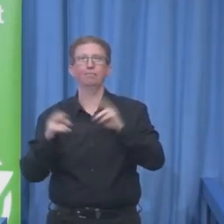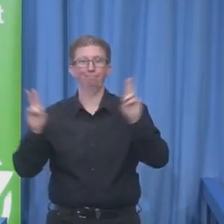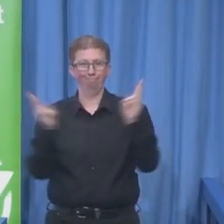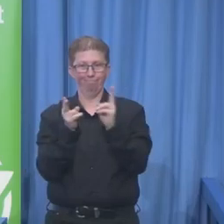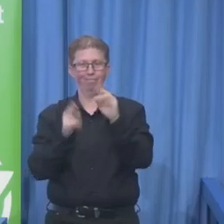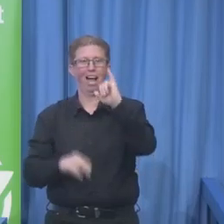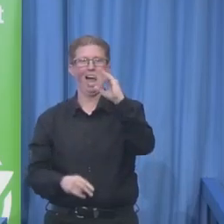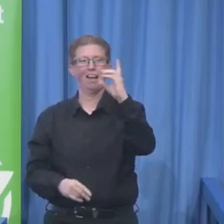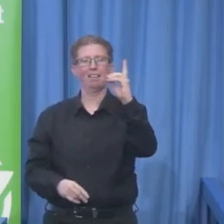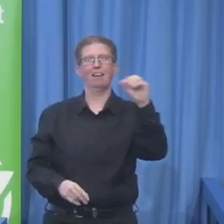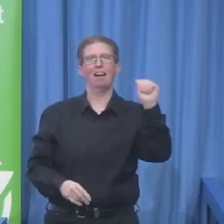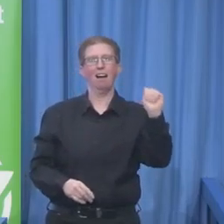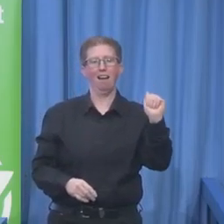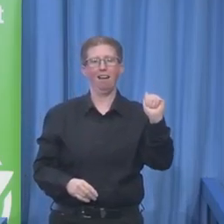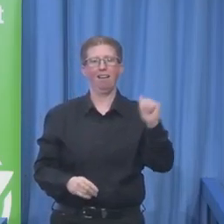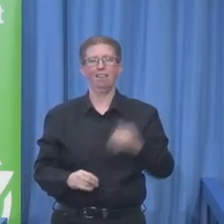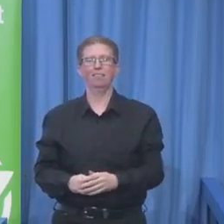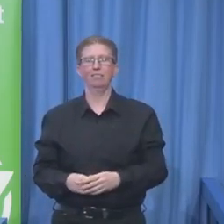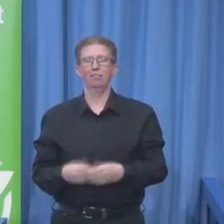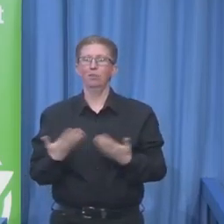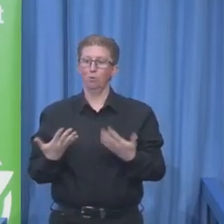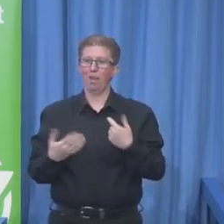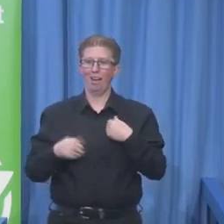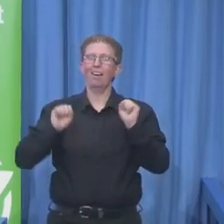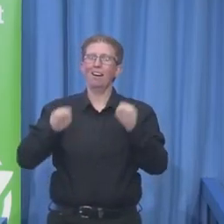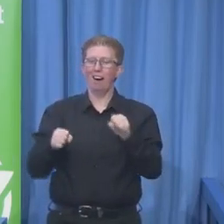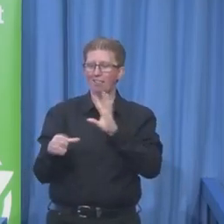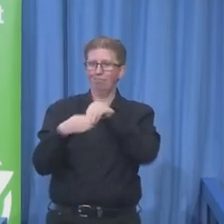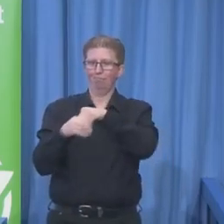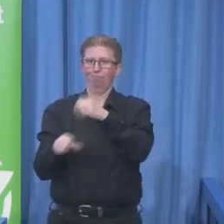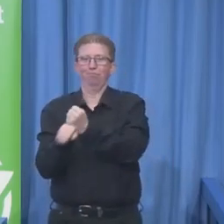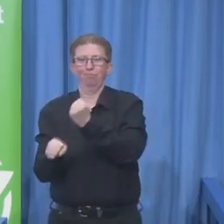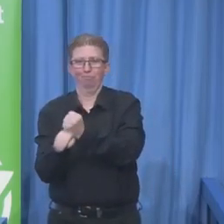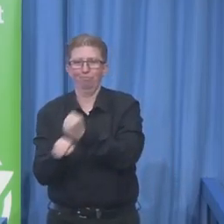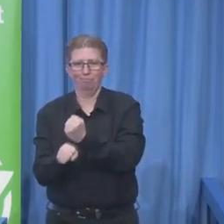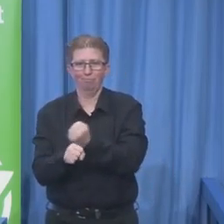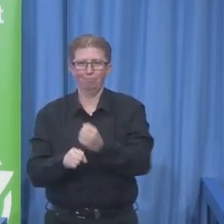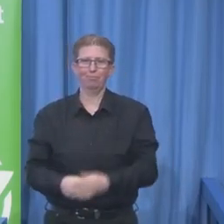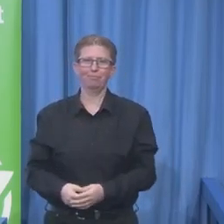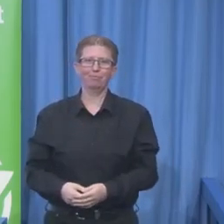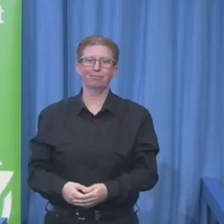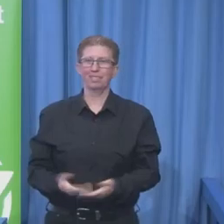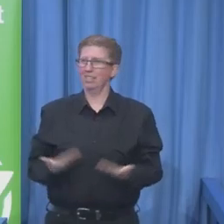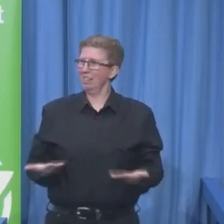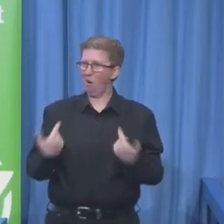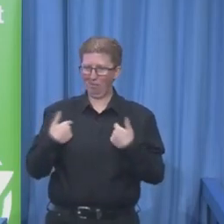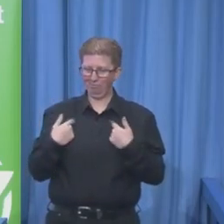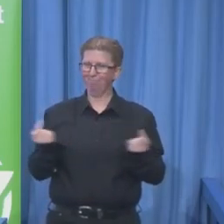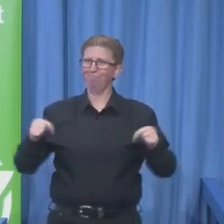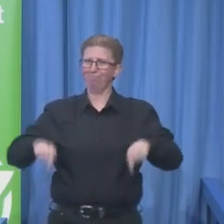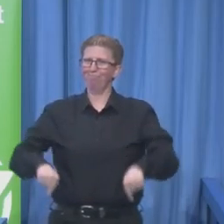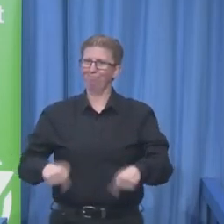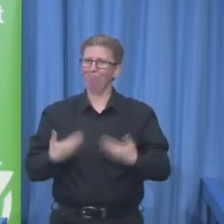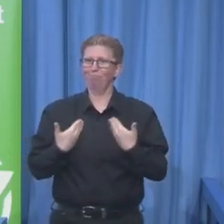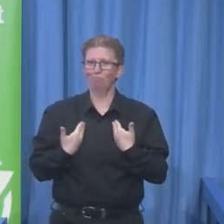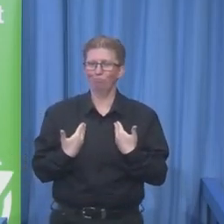General. That's my introduction, and now I refer to the people from Vermont, United States of America.